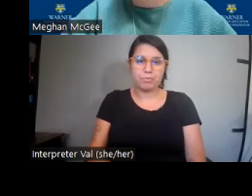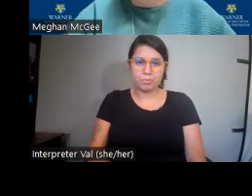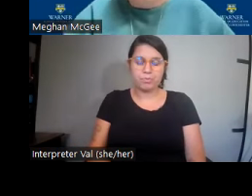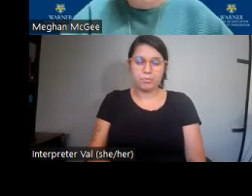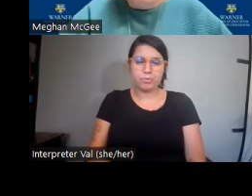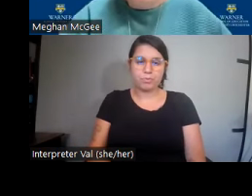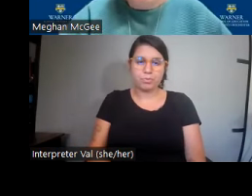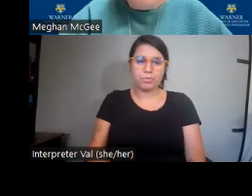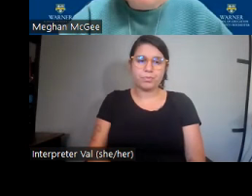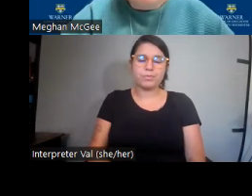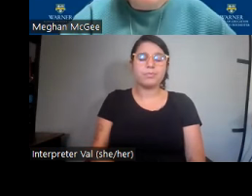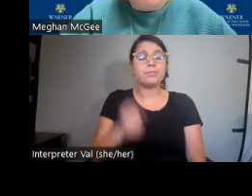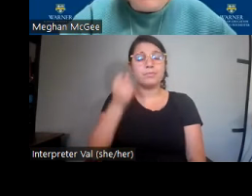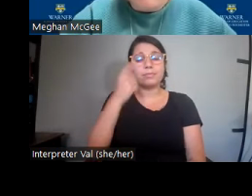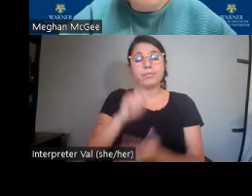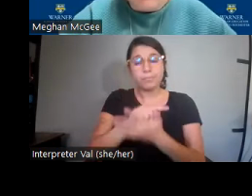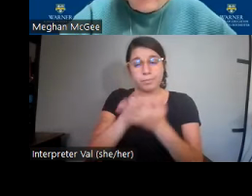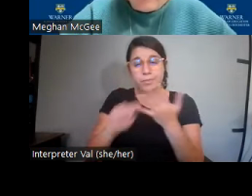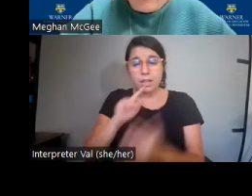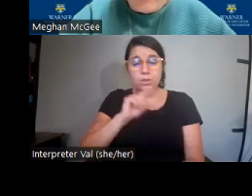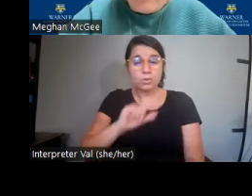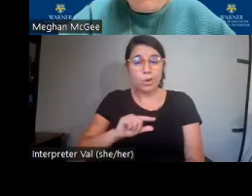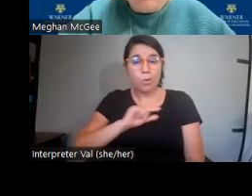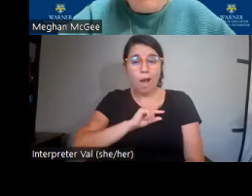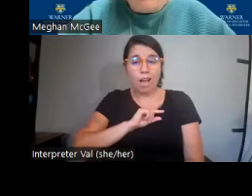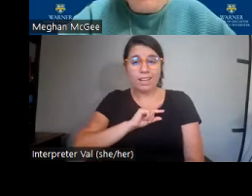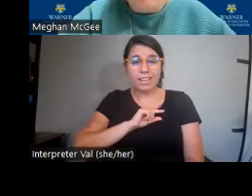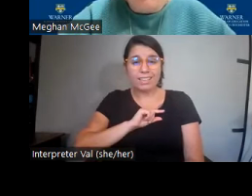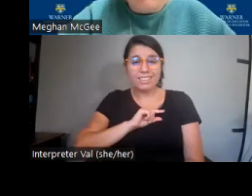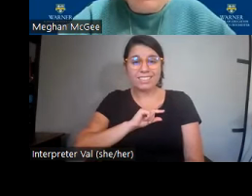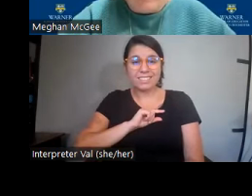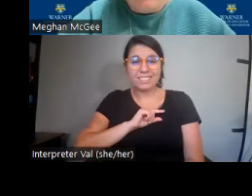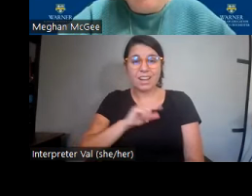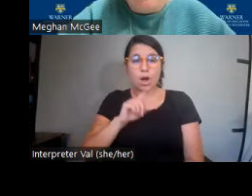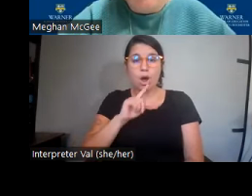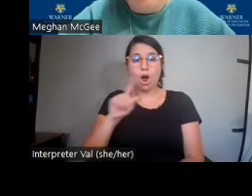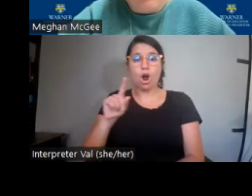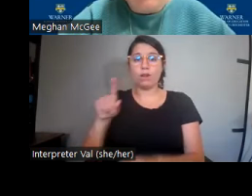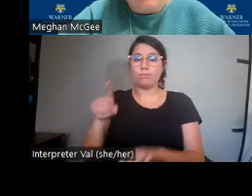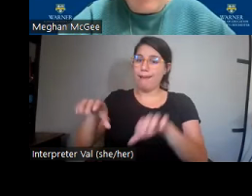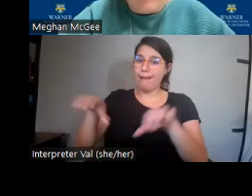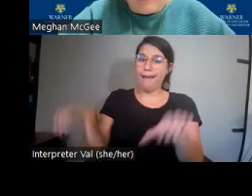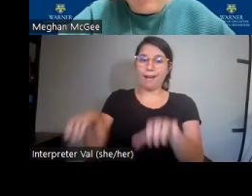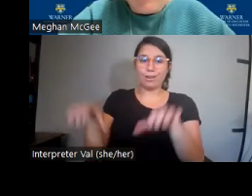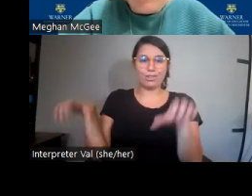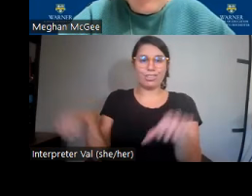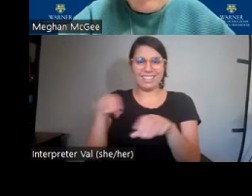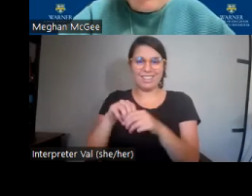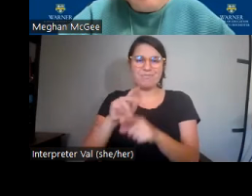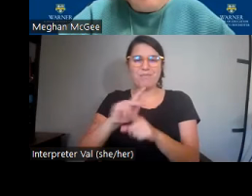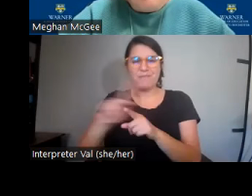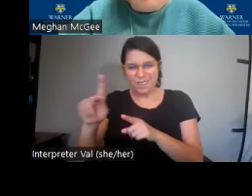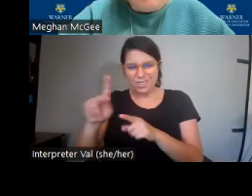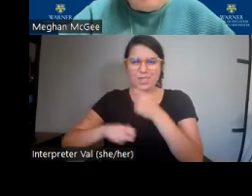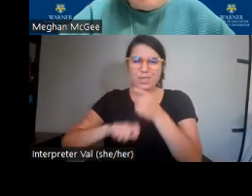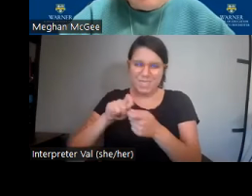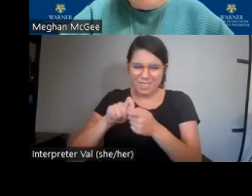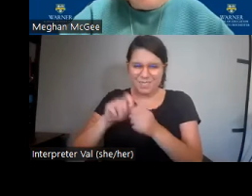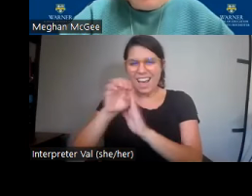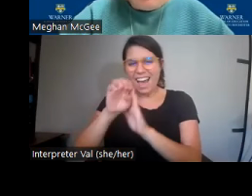that these are qualities that are actually actioned in professional specific ethics codes and practice guidelines. And